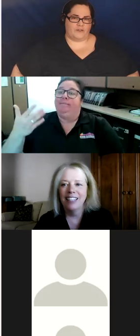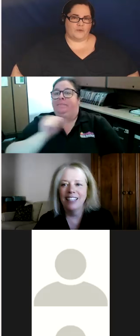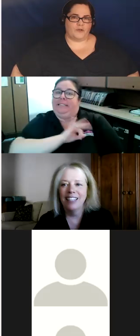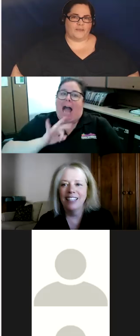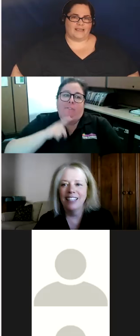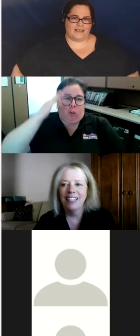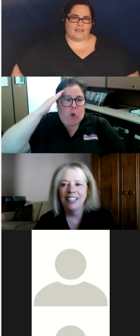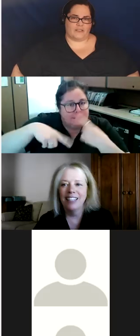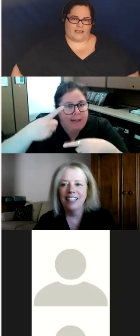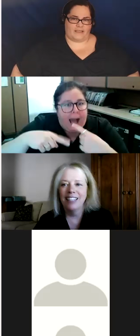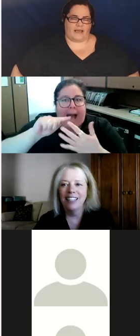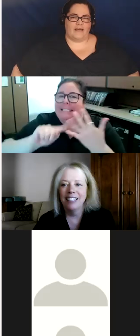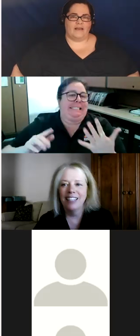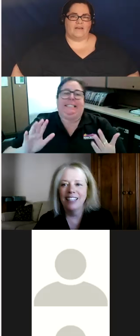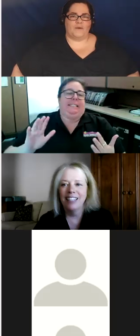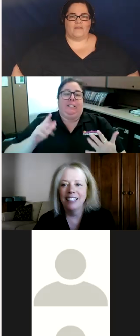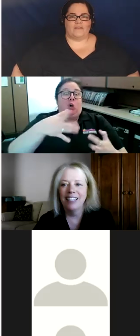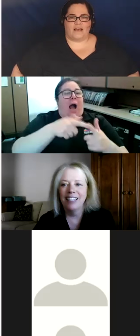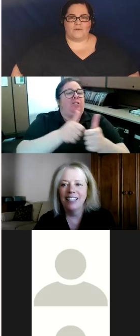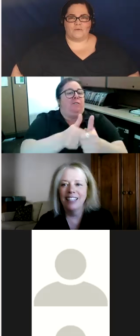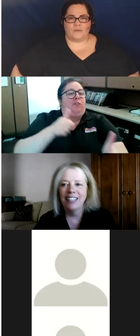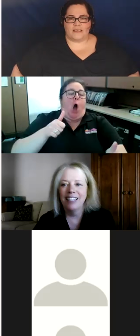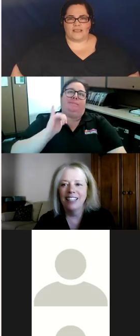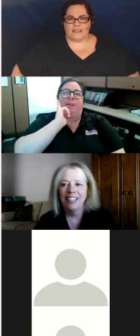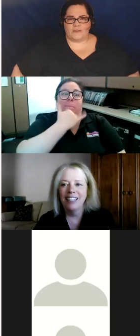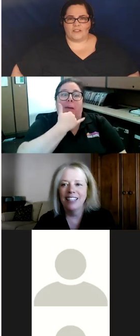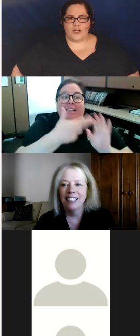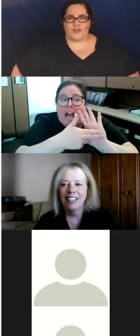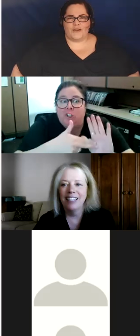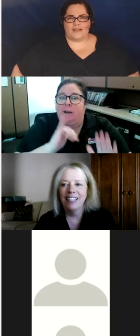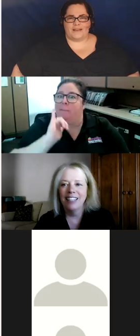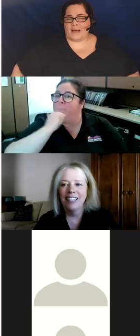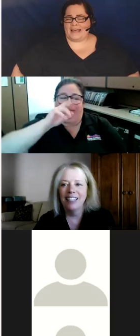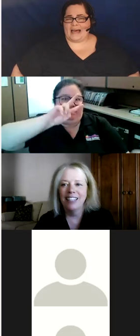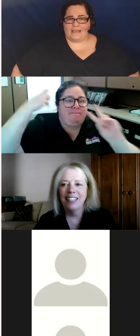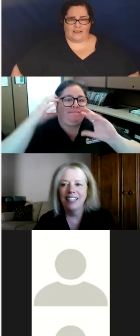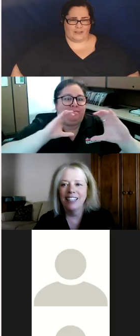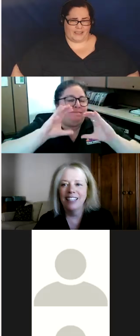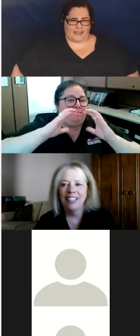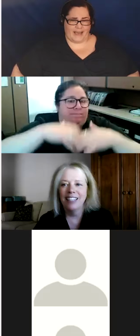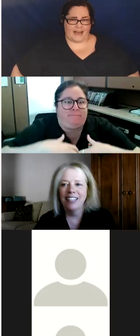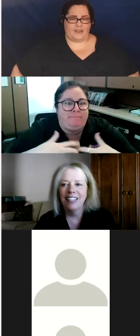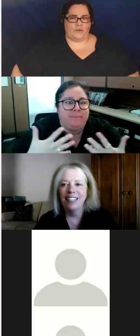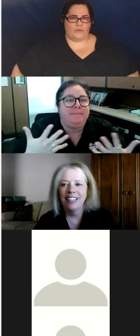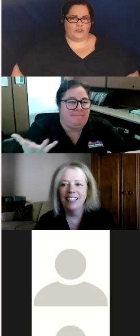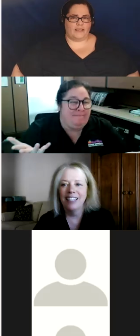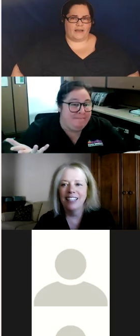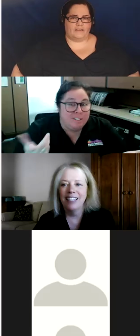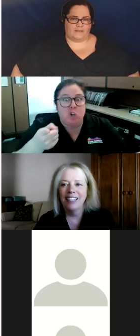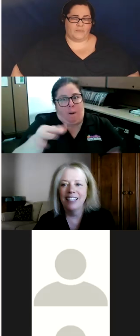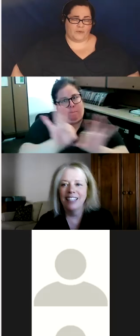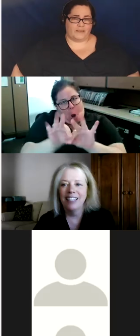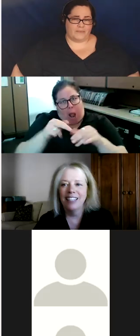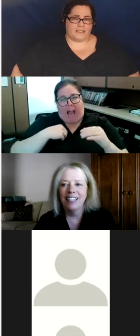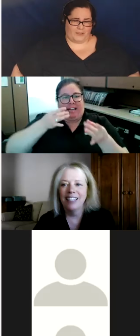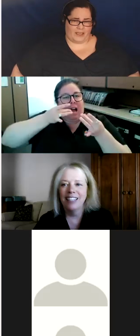qualified interpreter, because they understand that. If you have staff who know sign language, they might not understand that, and you could get a lot